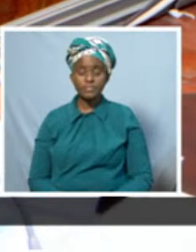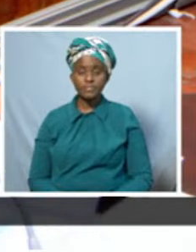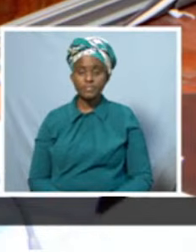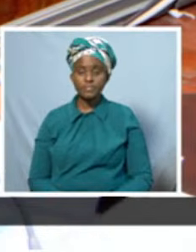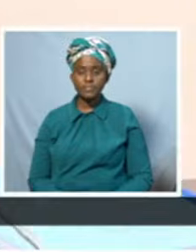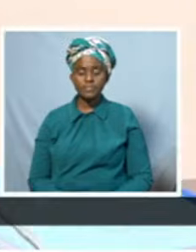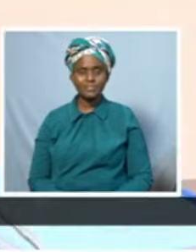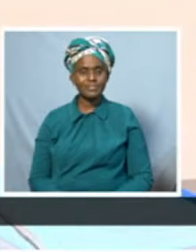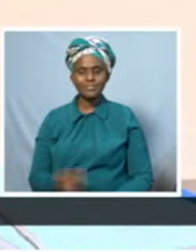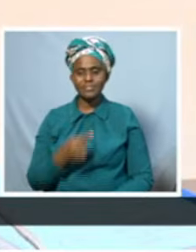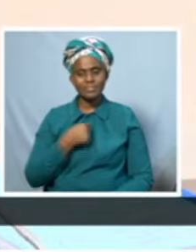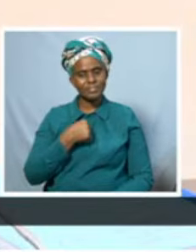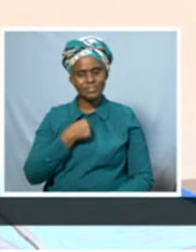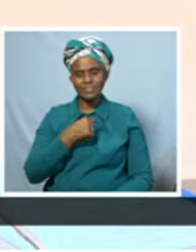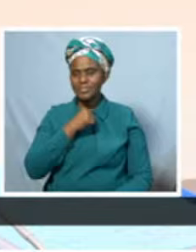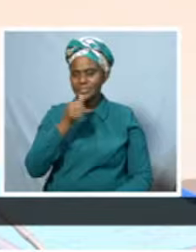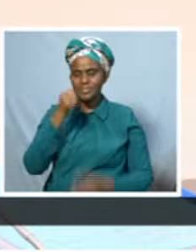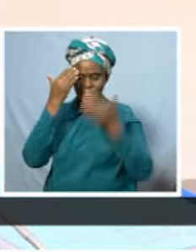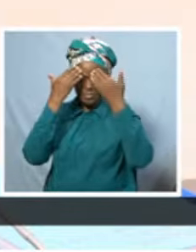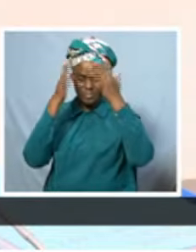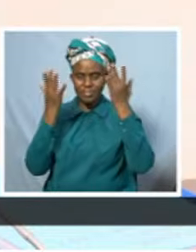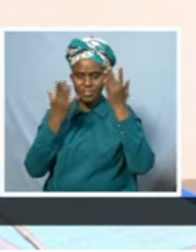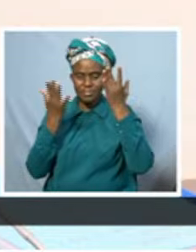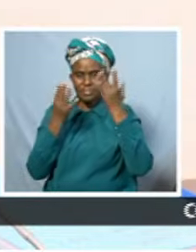may not be aware of